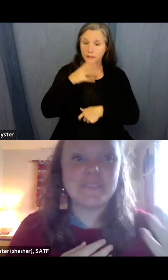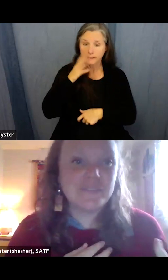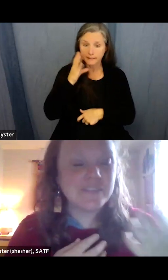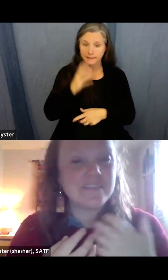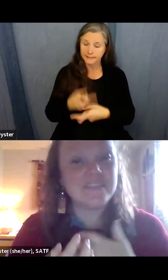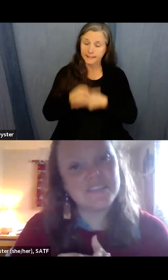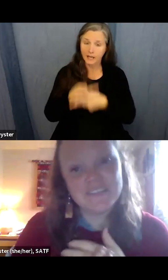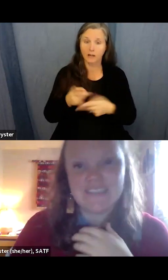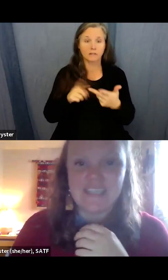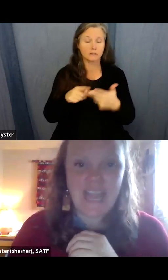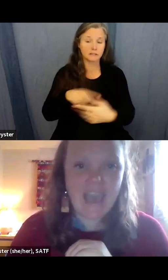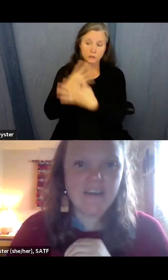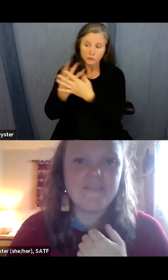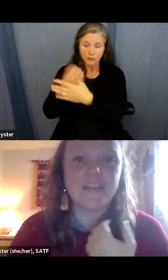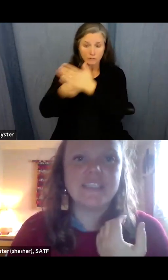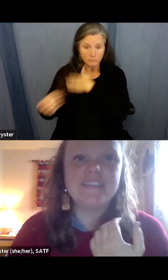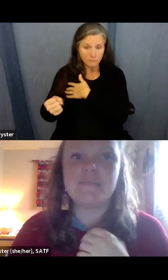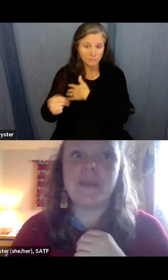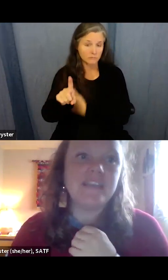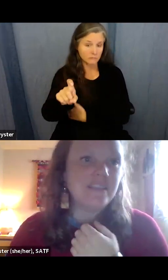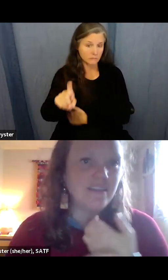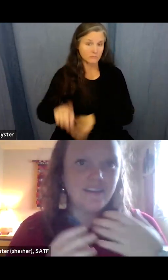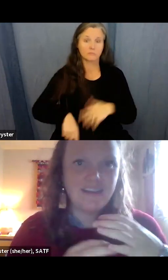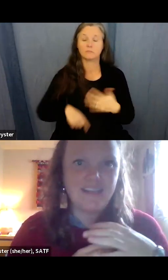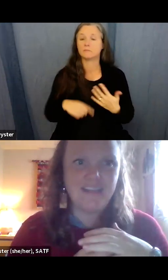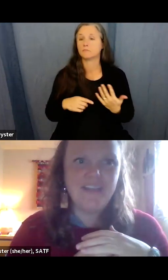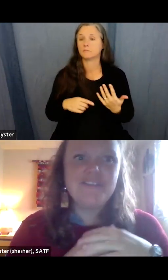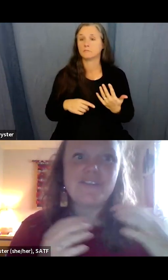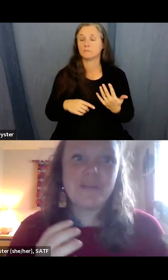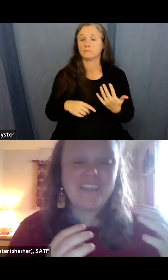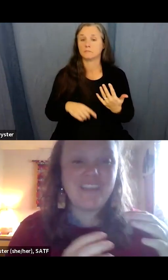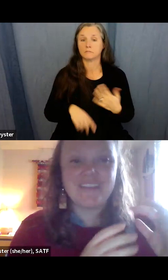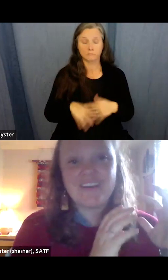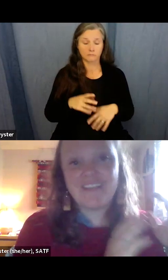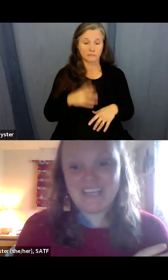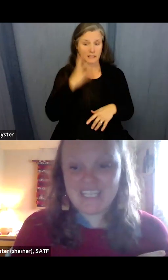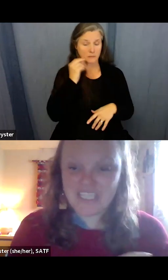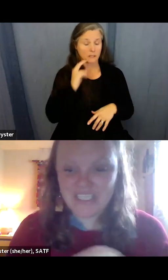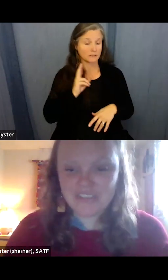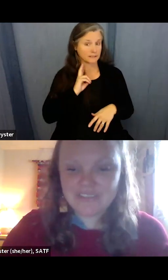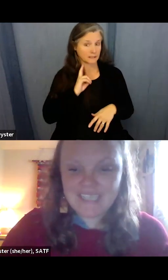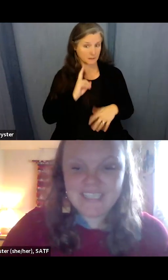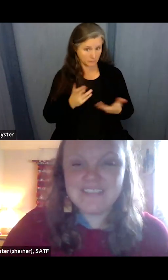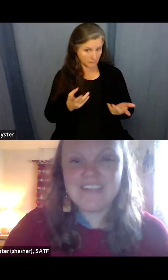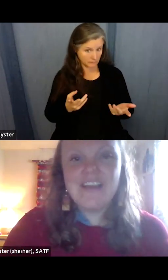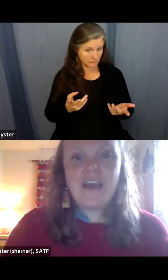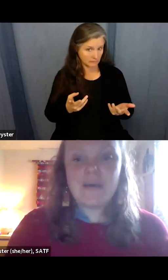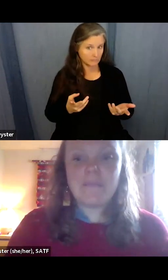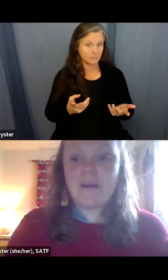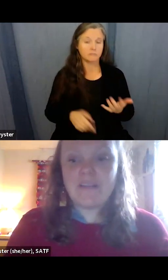access to resources and services they have varies depending on so many things. Are they in educational